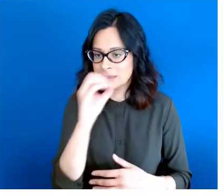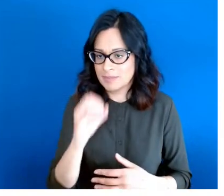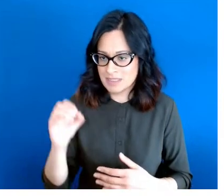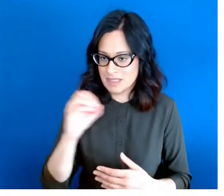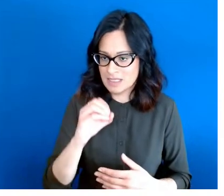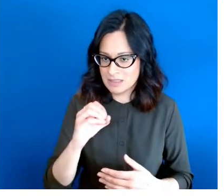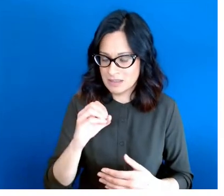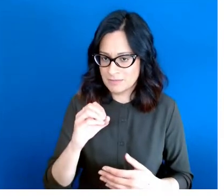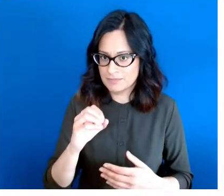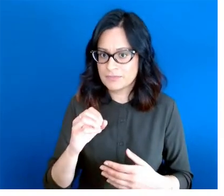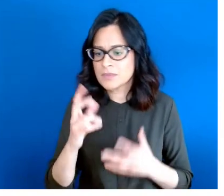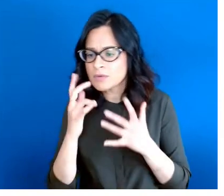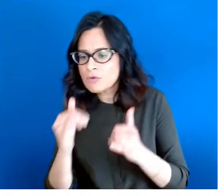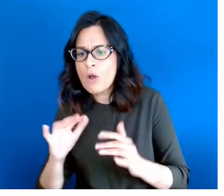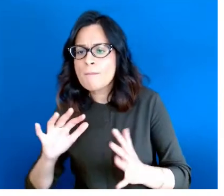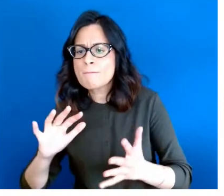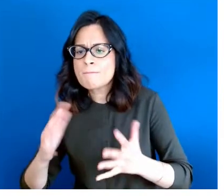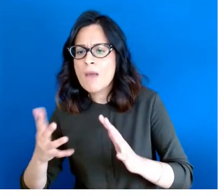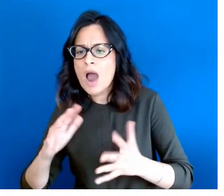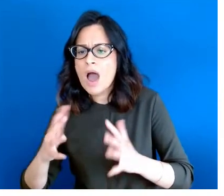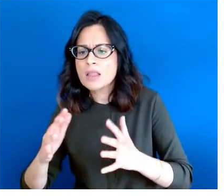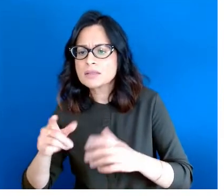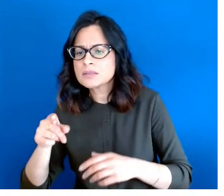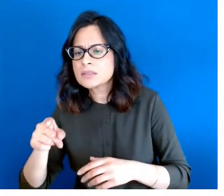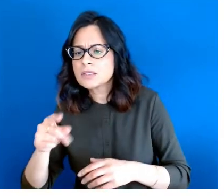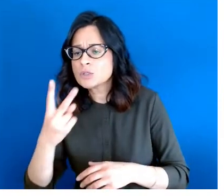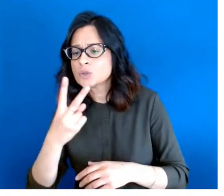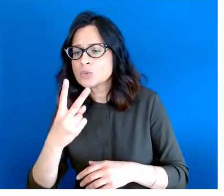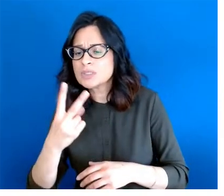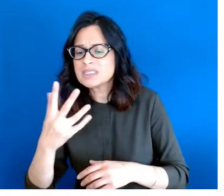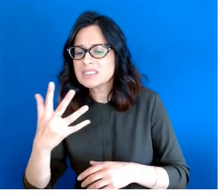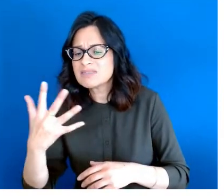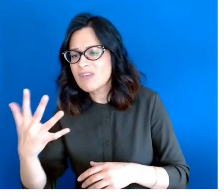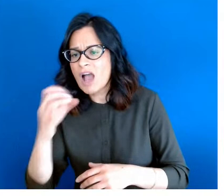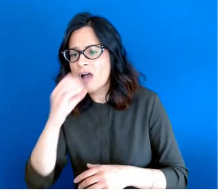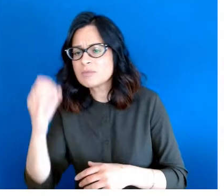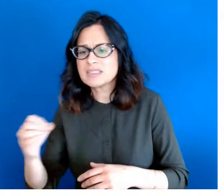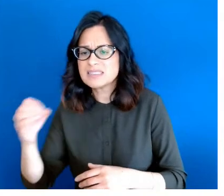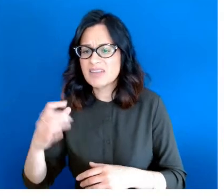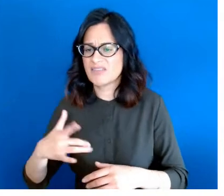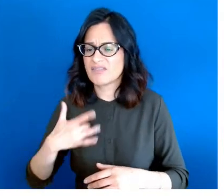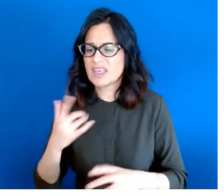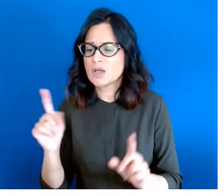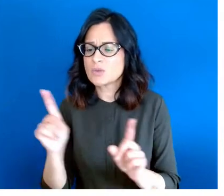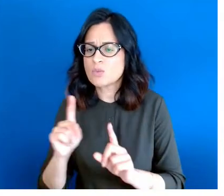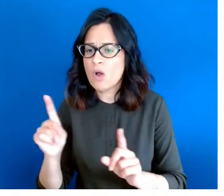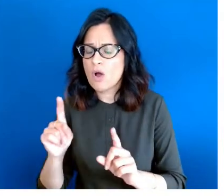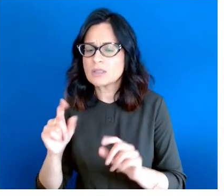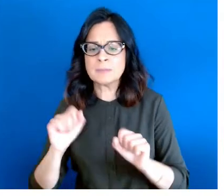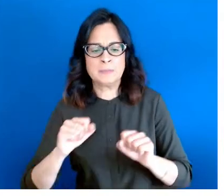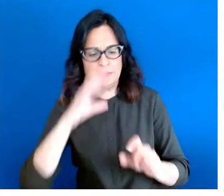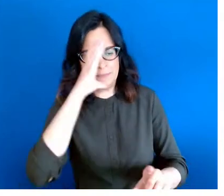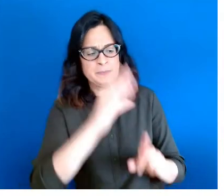about 25% of that population who report that their